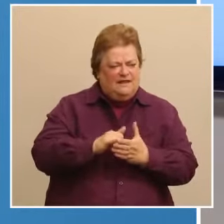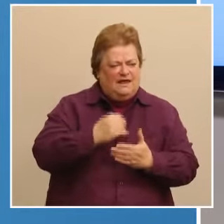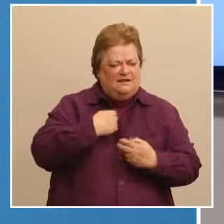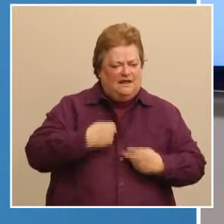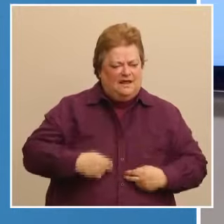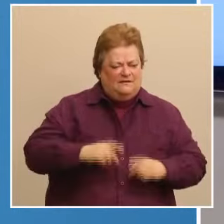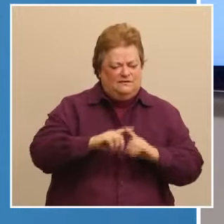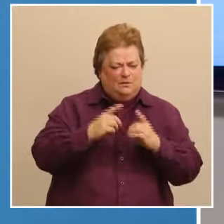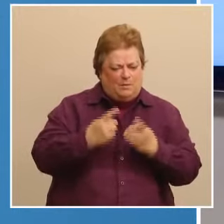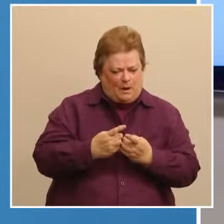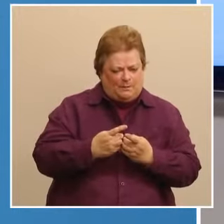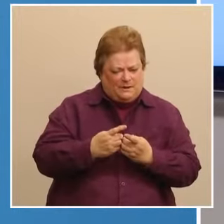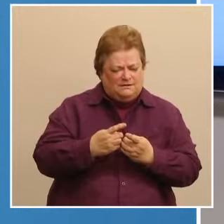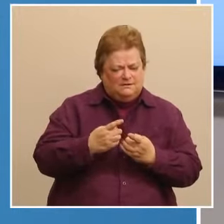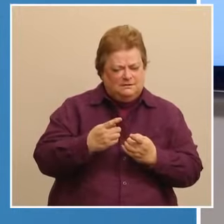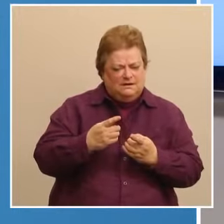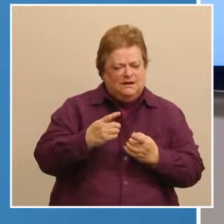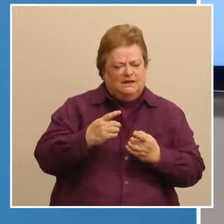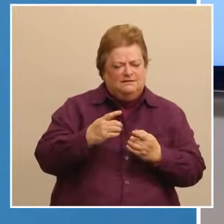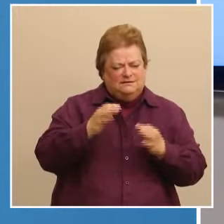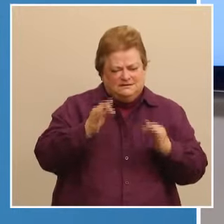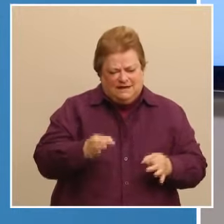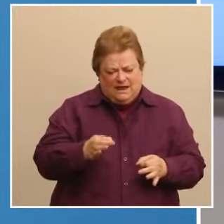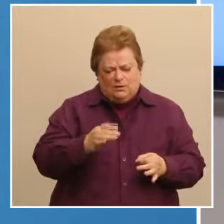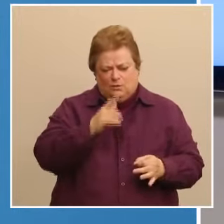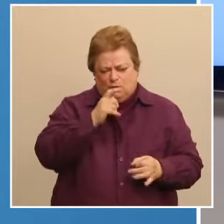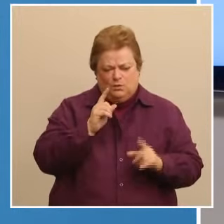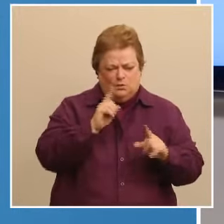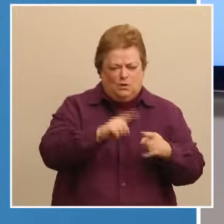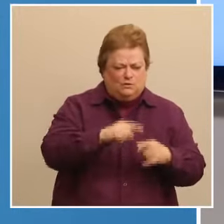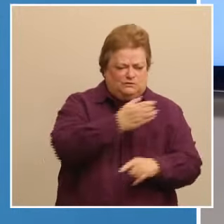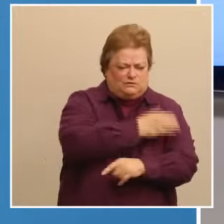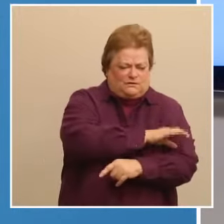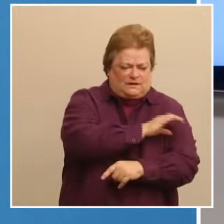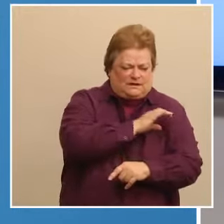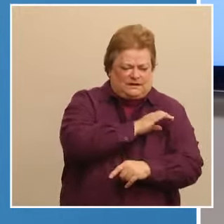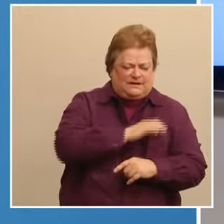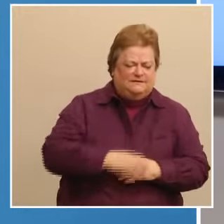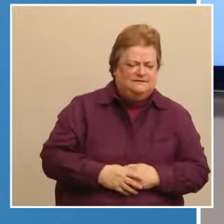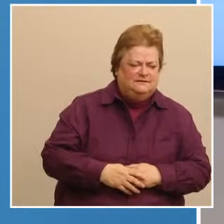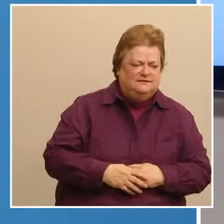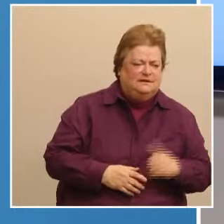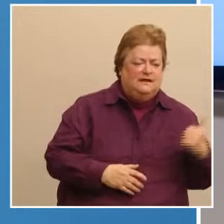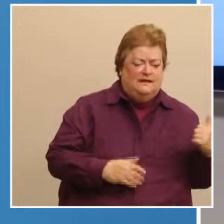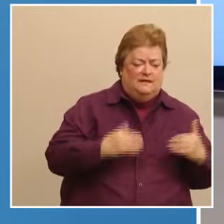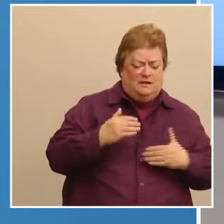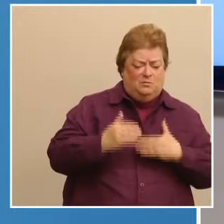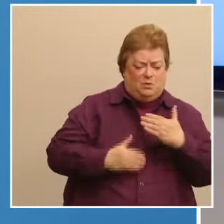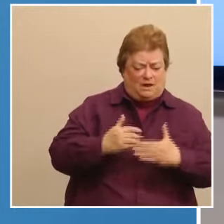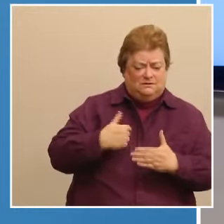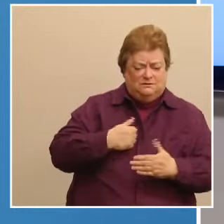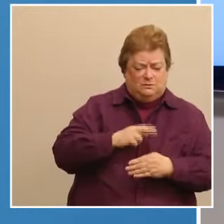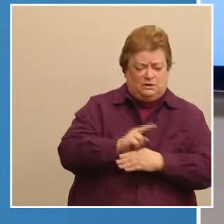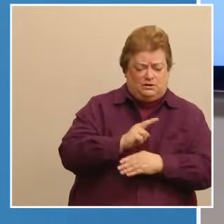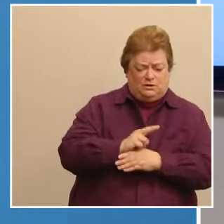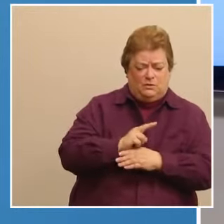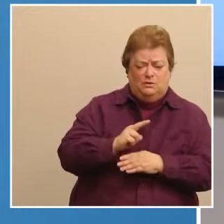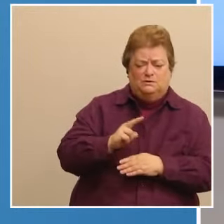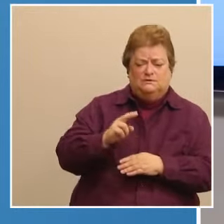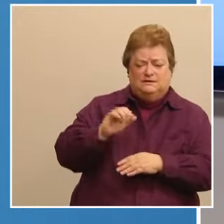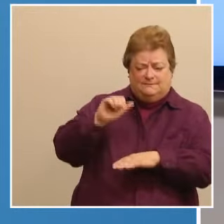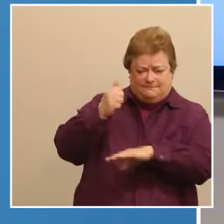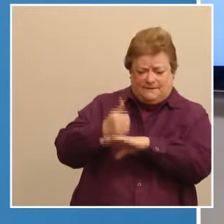using in selecting who gets to go to these clinics? You know, the process we're using is the one that the governor